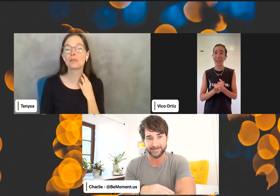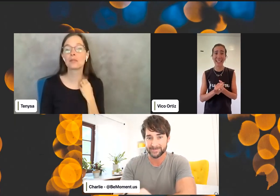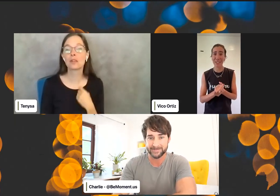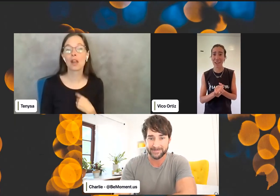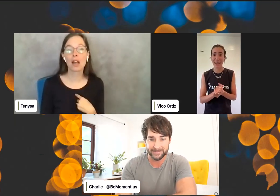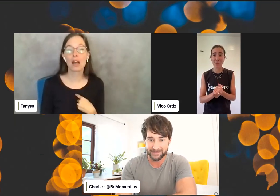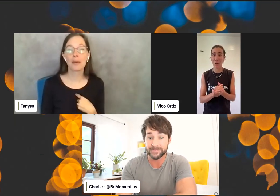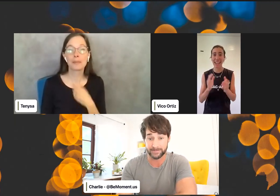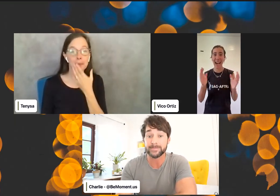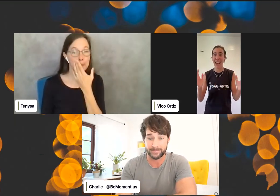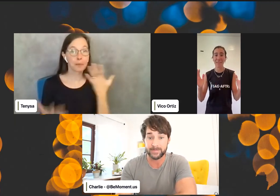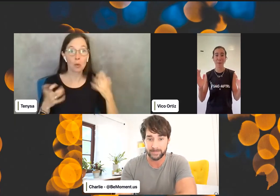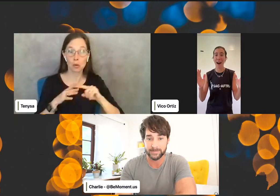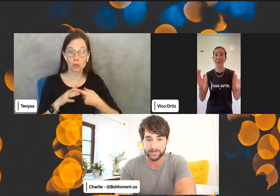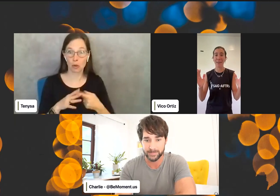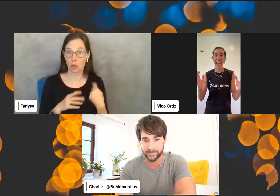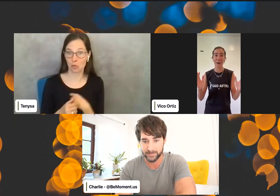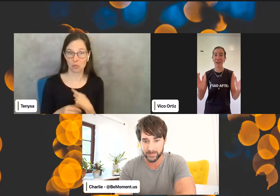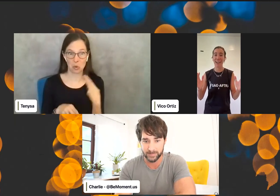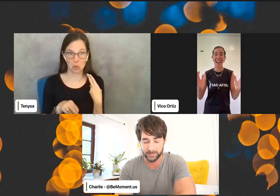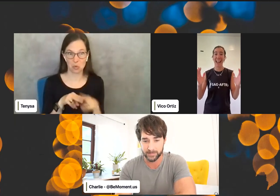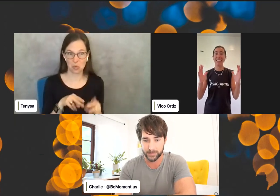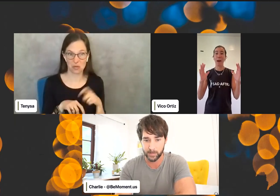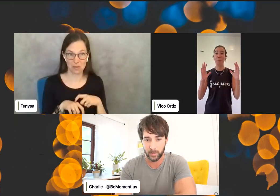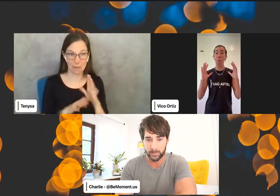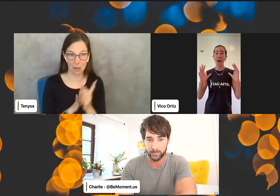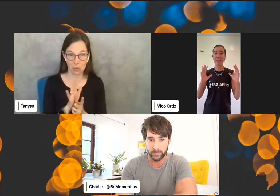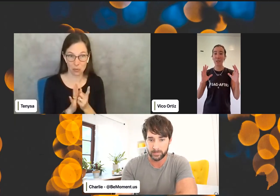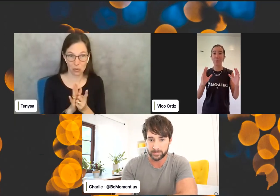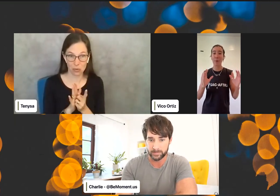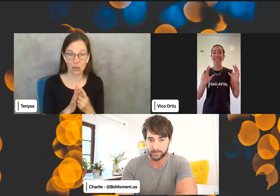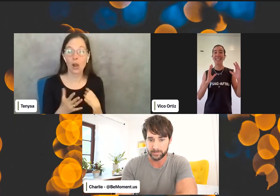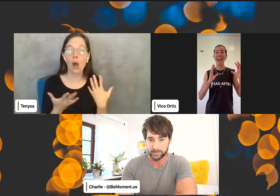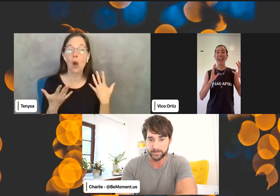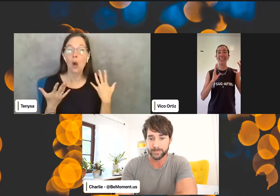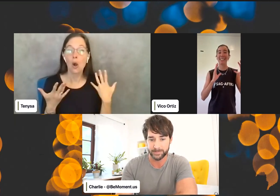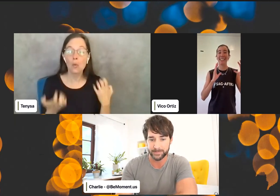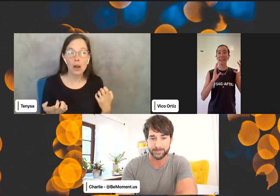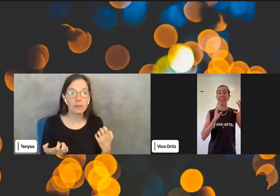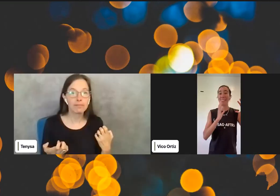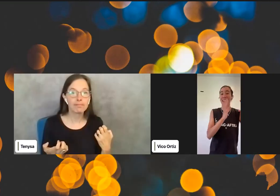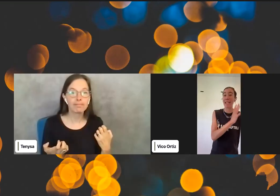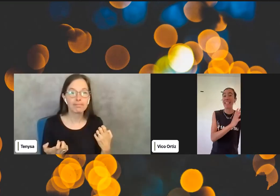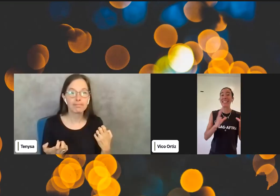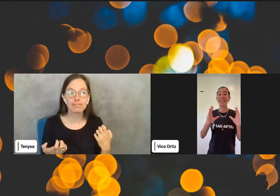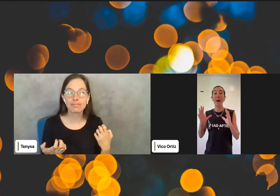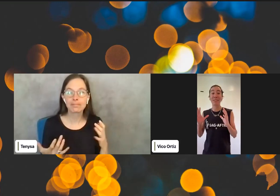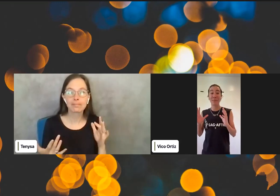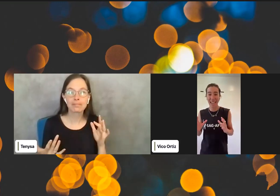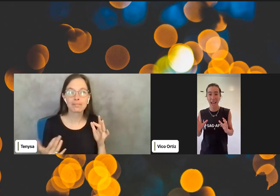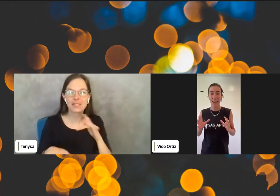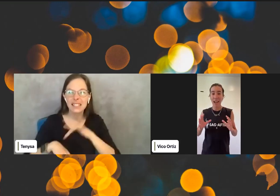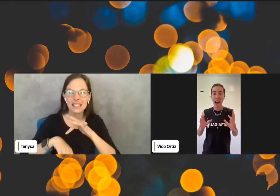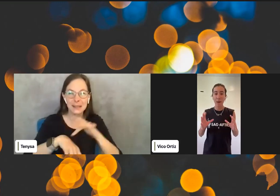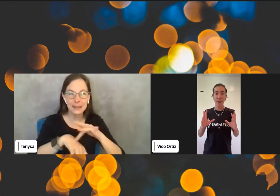I want to get started because we only have about an hour, and I want to touch base as in many things as I